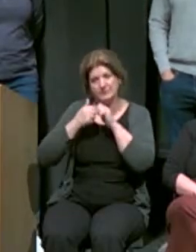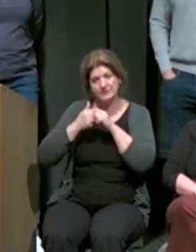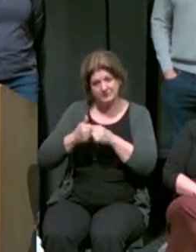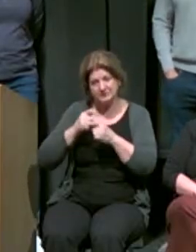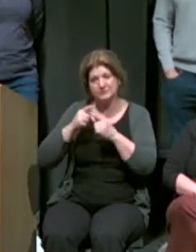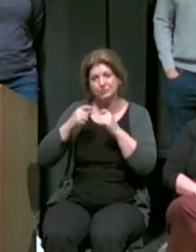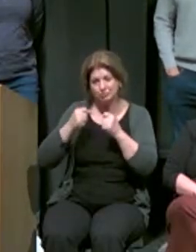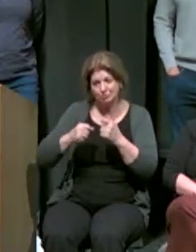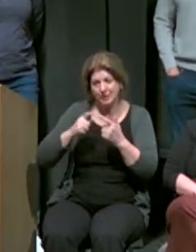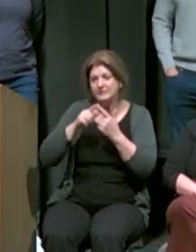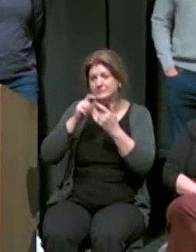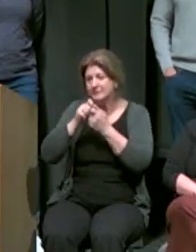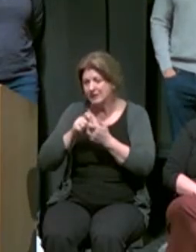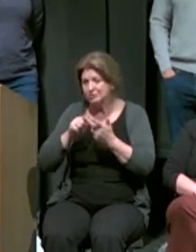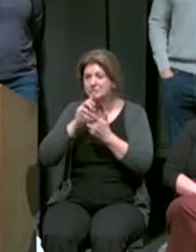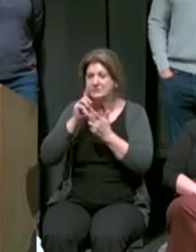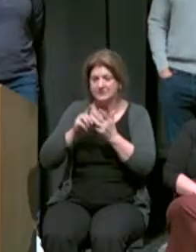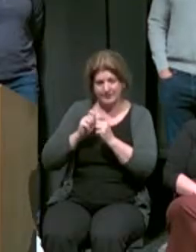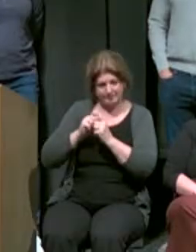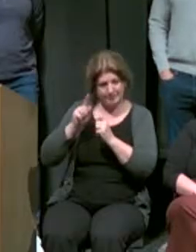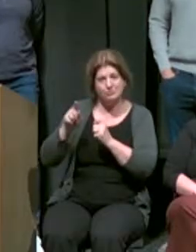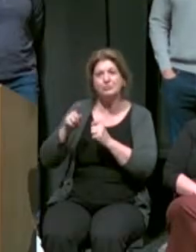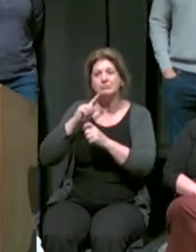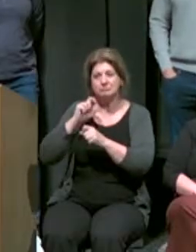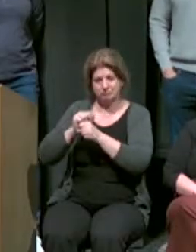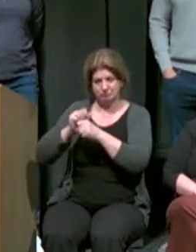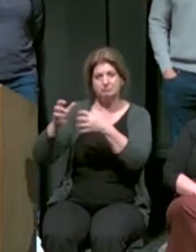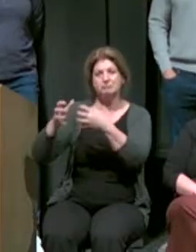the specifications in the design to ensure that it's not